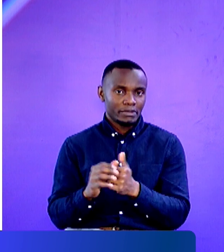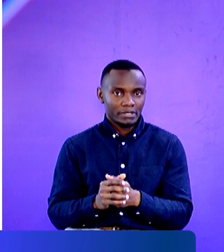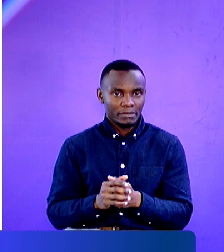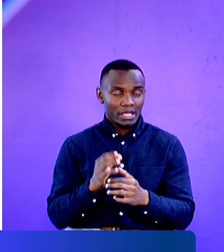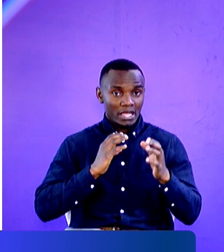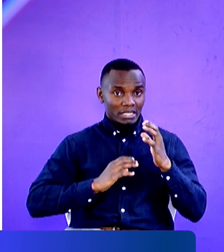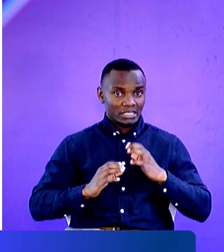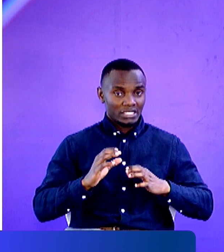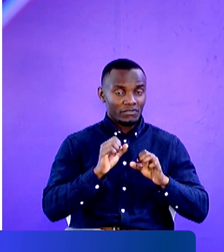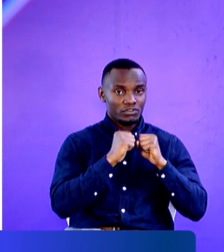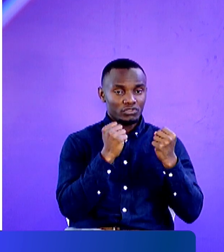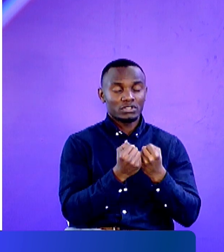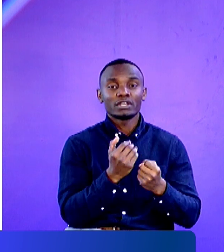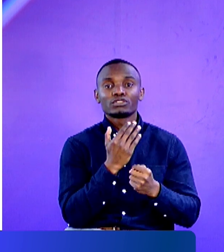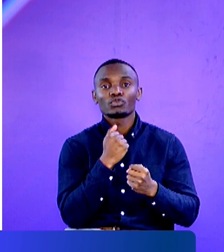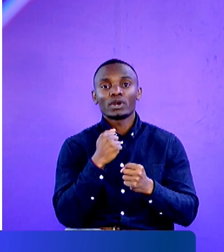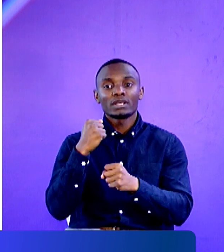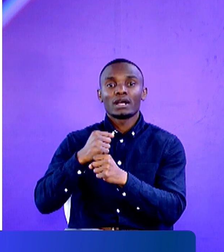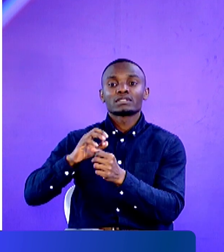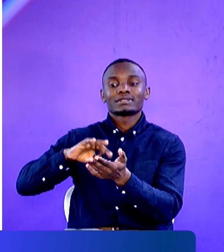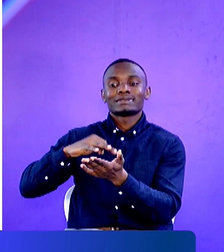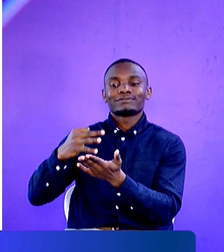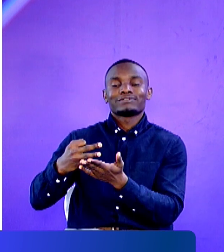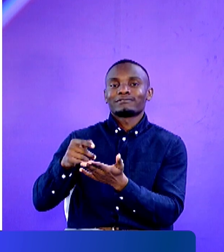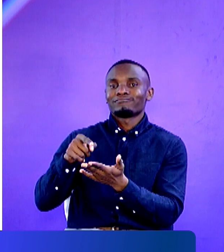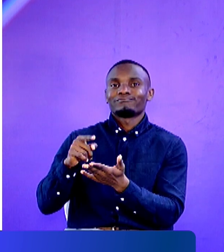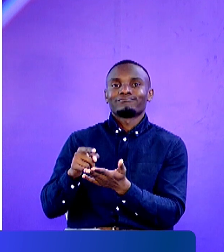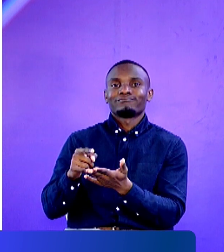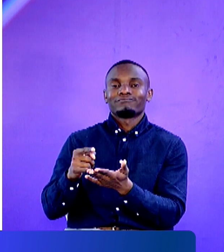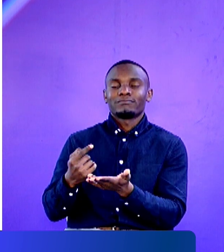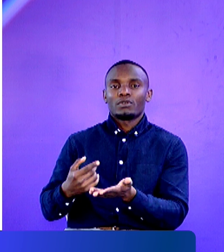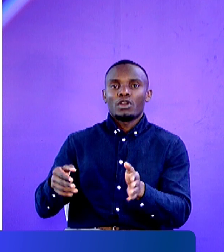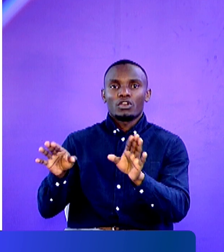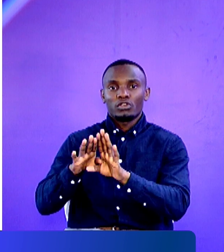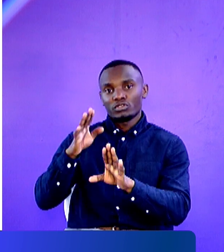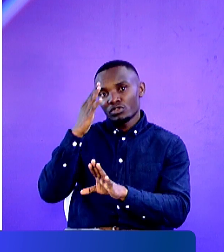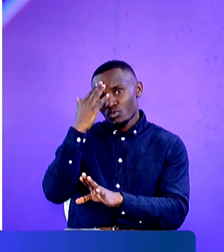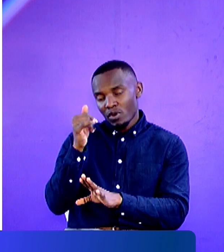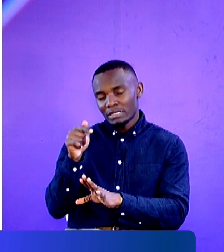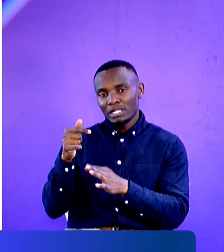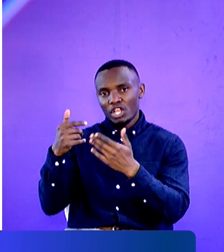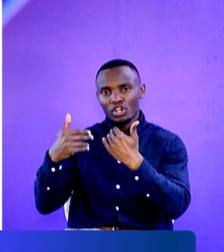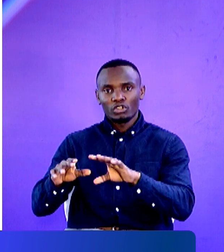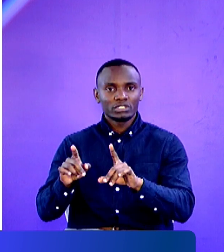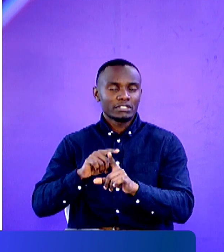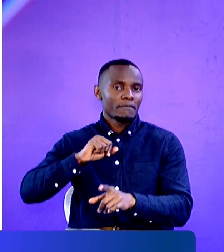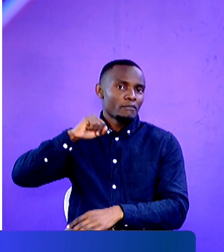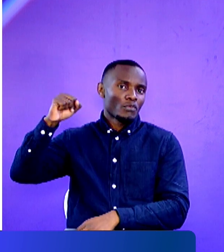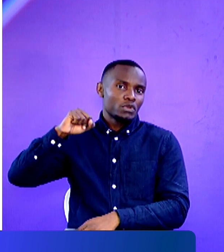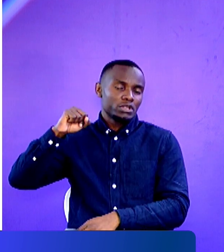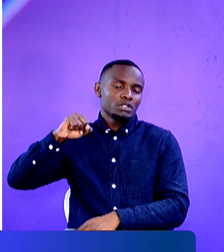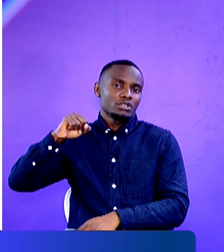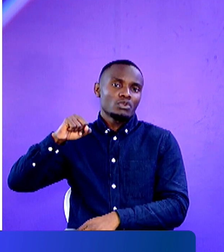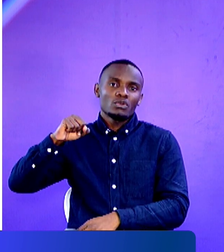a Hustler Fund scrapped, citing massive losses, high defaults, and claims of political misuse in a scathing